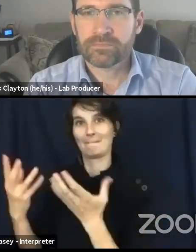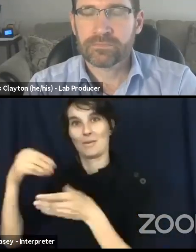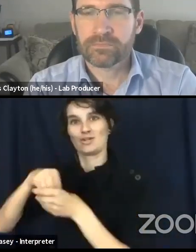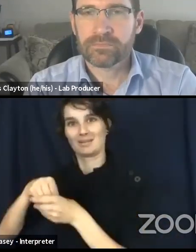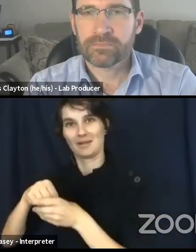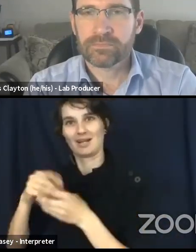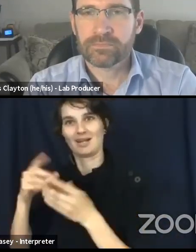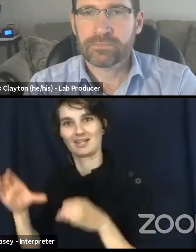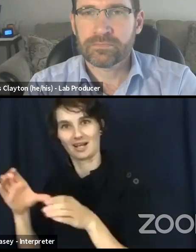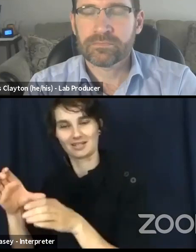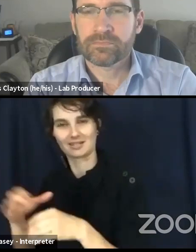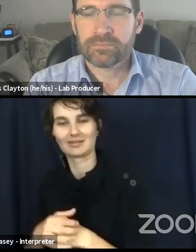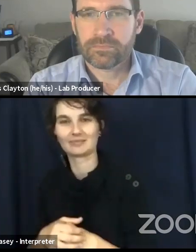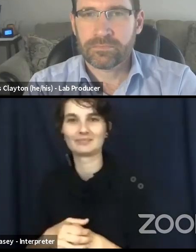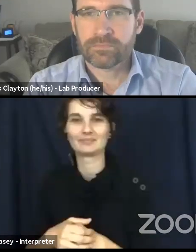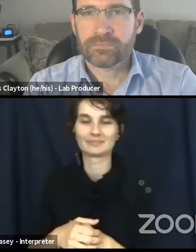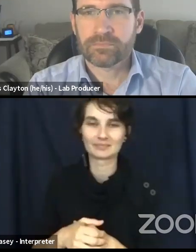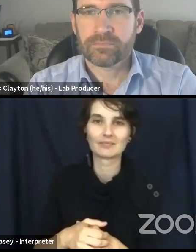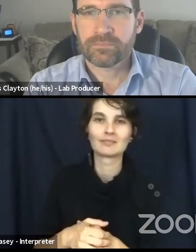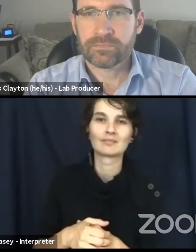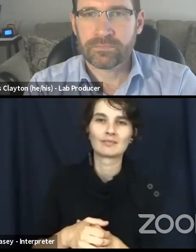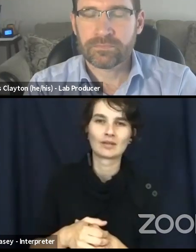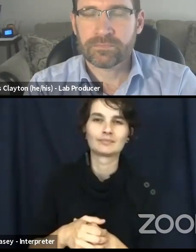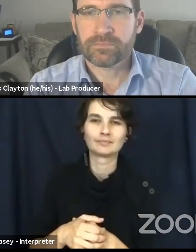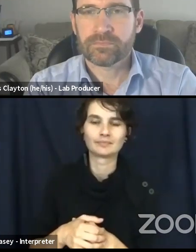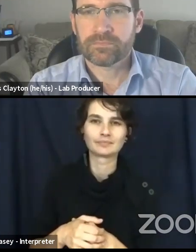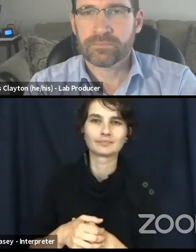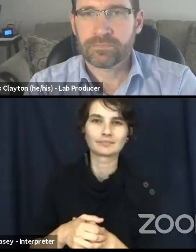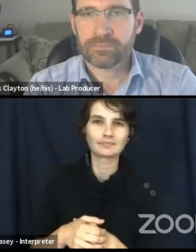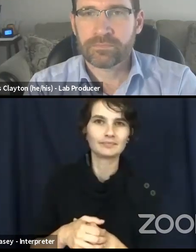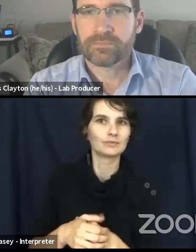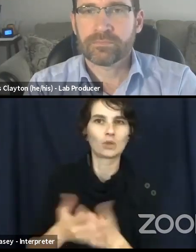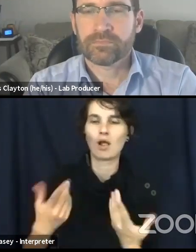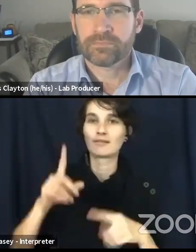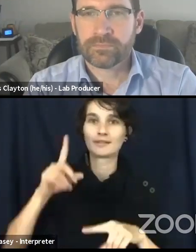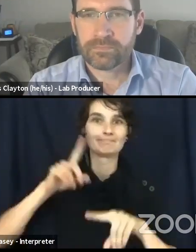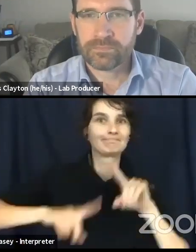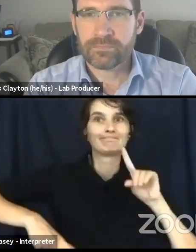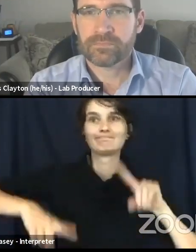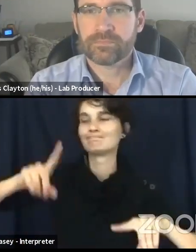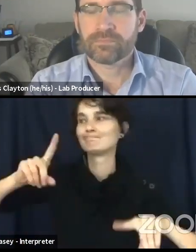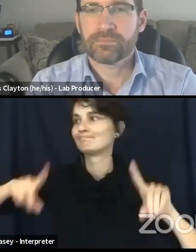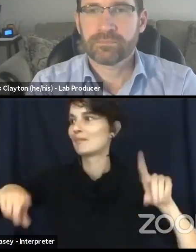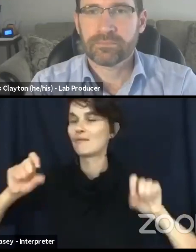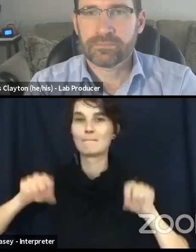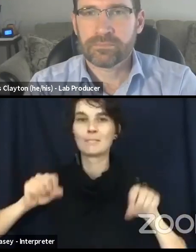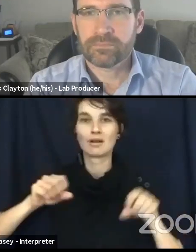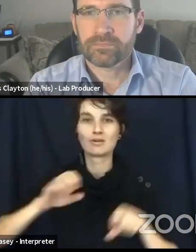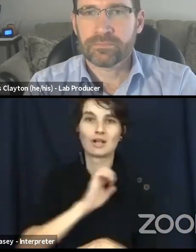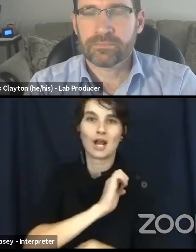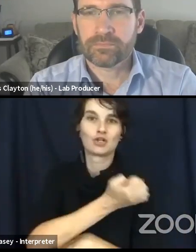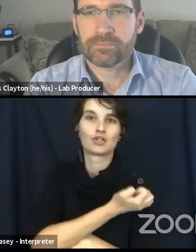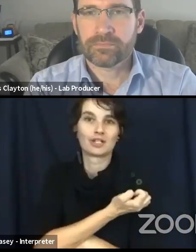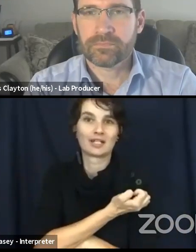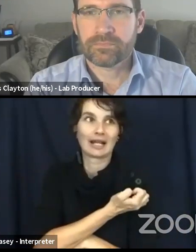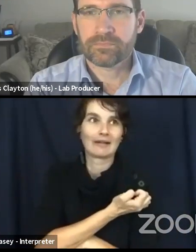site of encounter and all of the myriad directions of potential energy being kind of